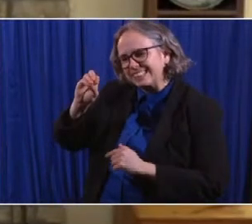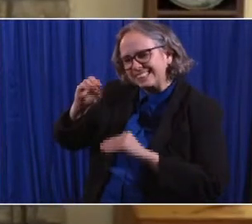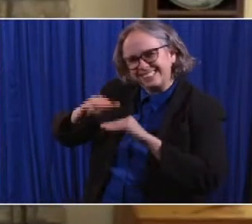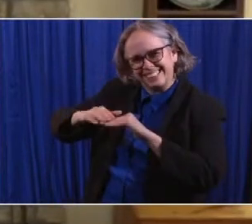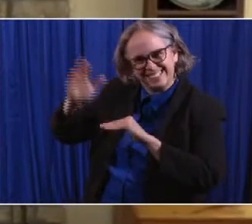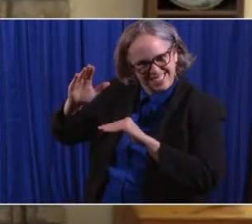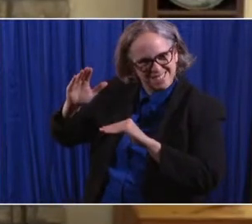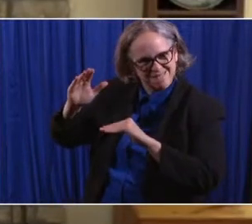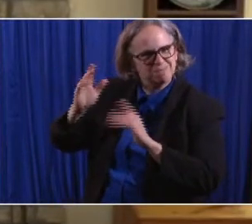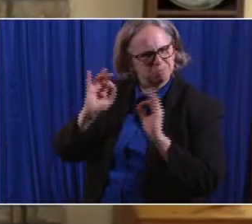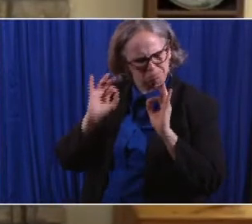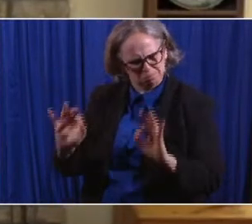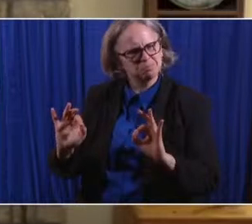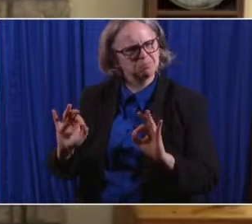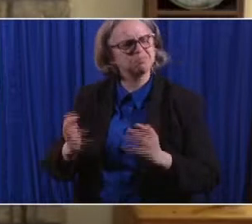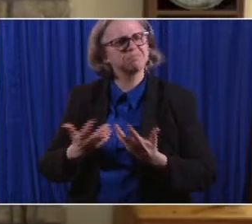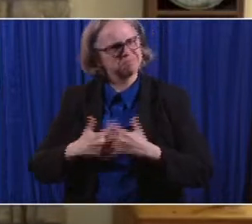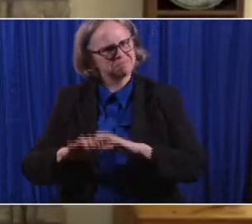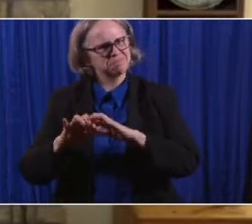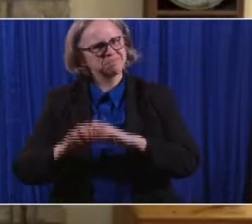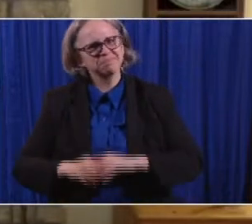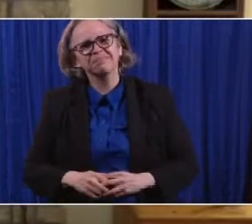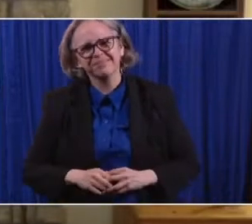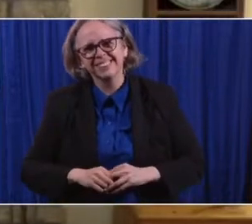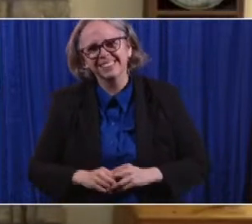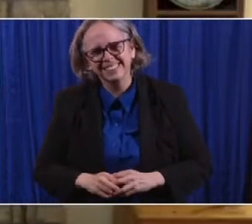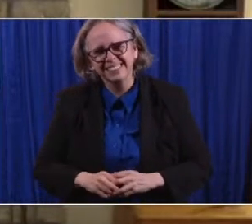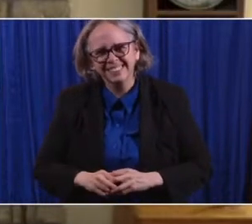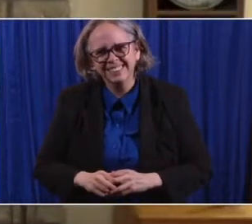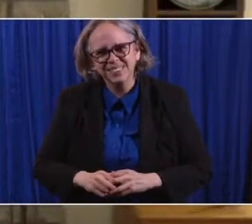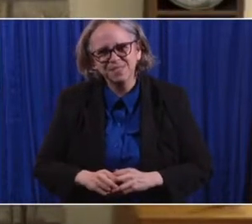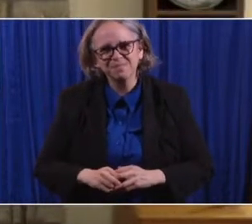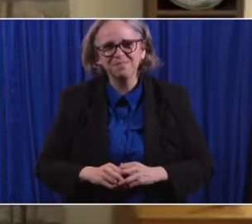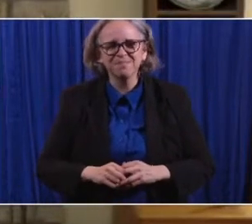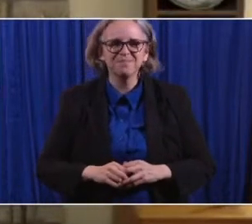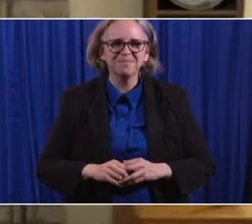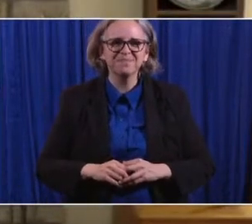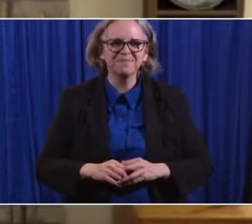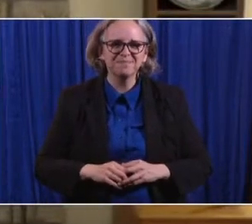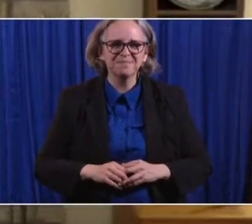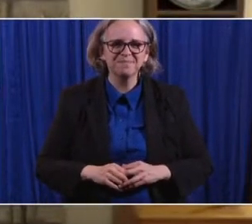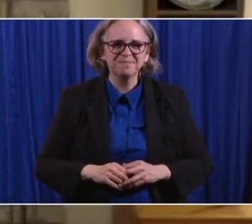felt it was time to make this expansion.